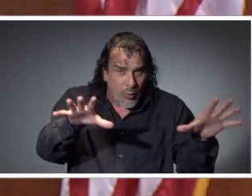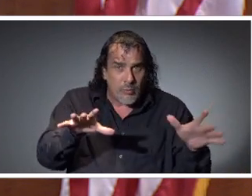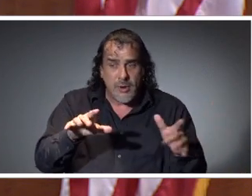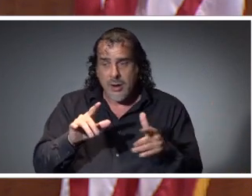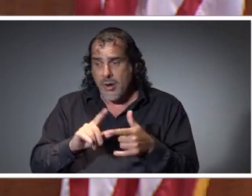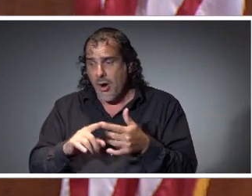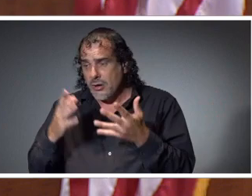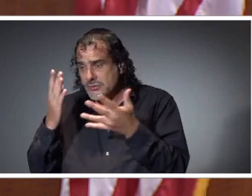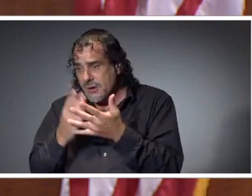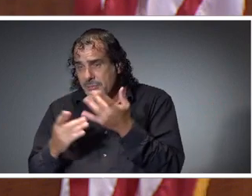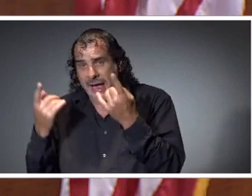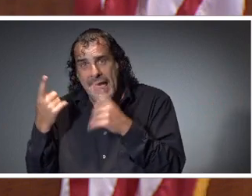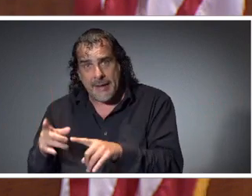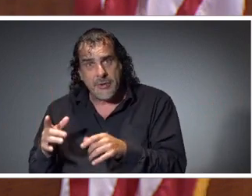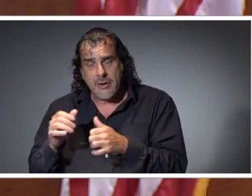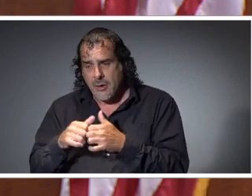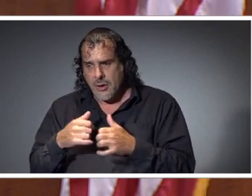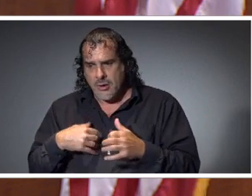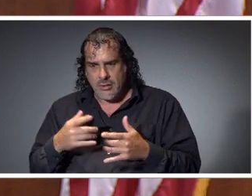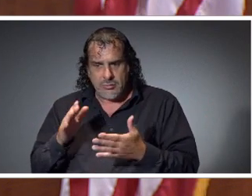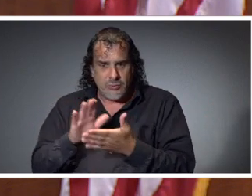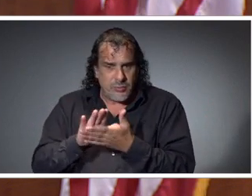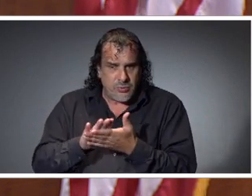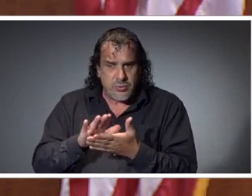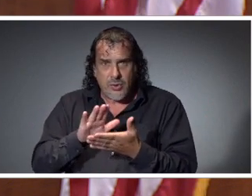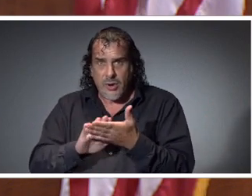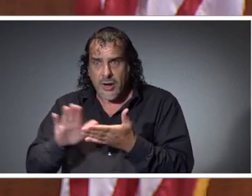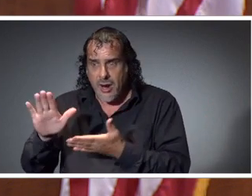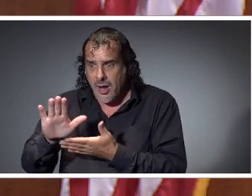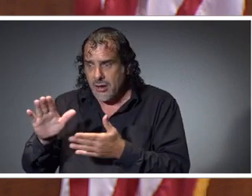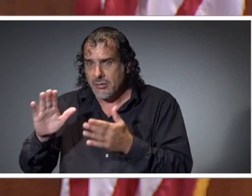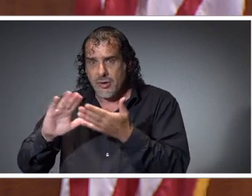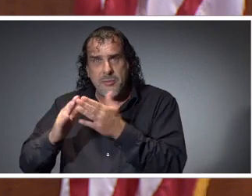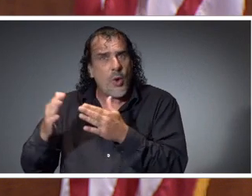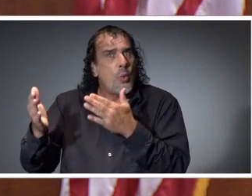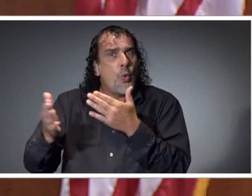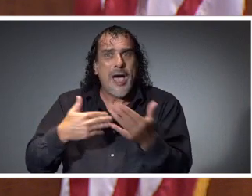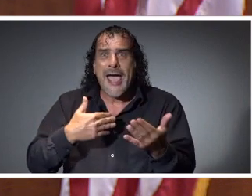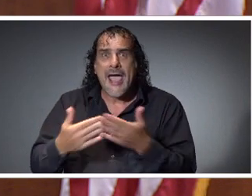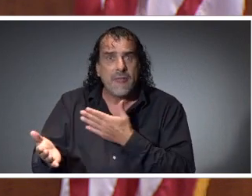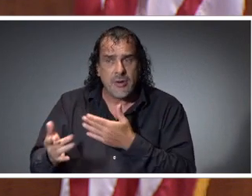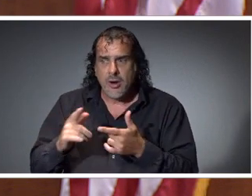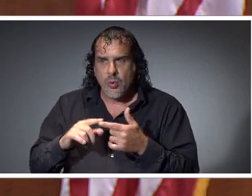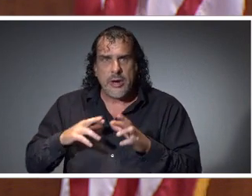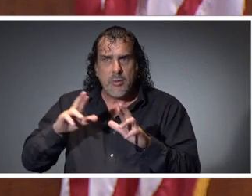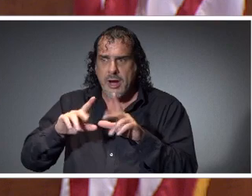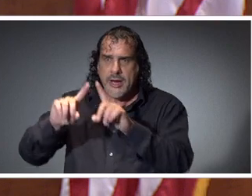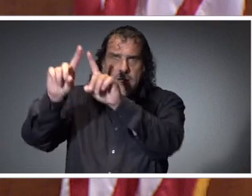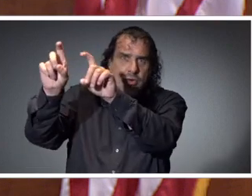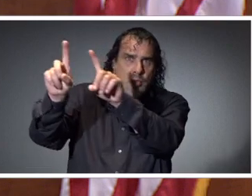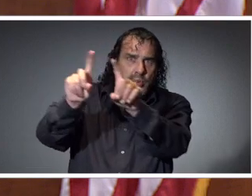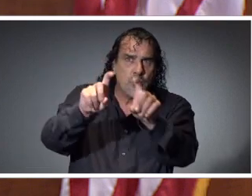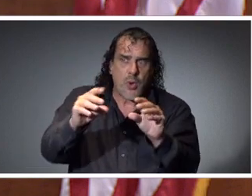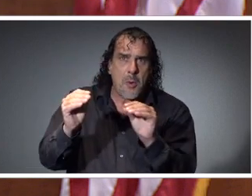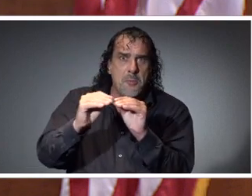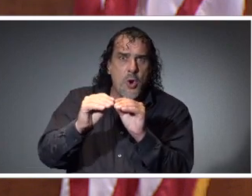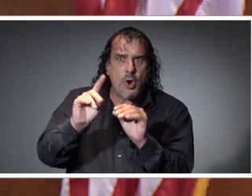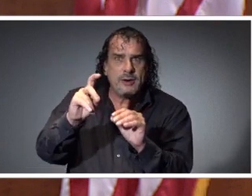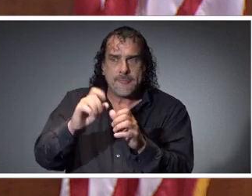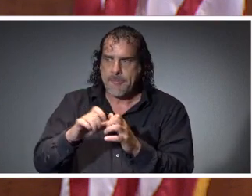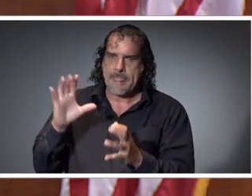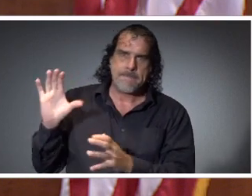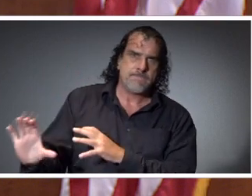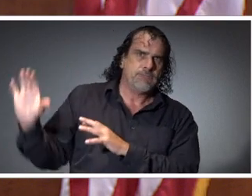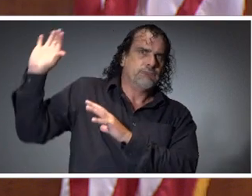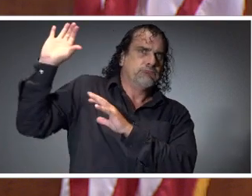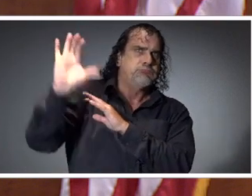a particular school or a particular college or a particular community, where additional testing needs to happen very,